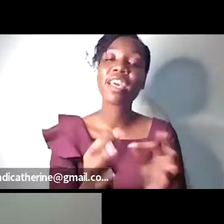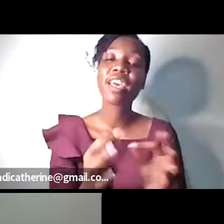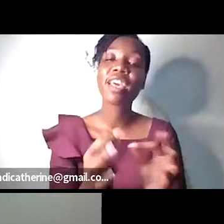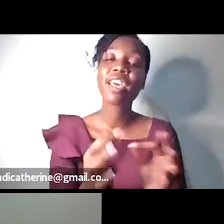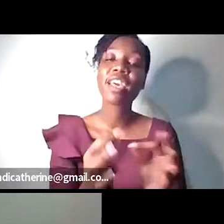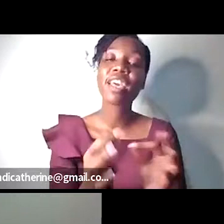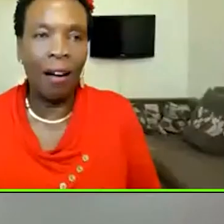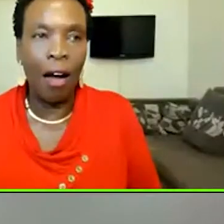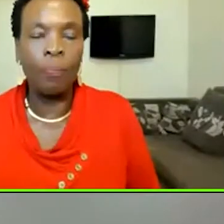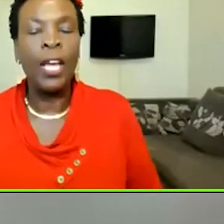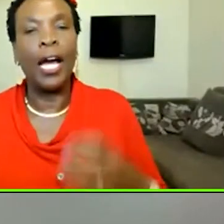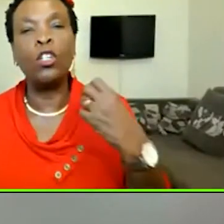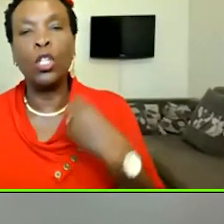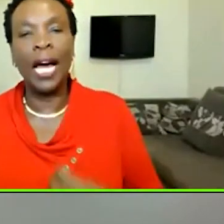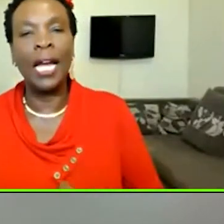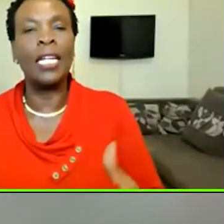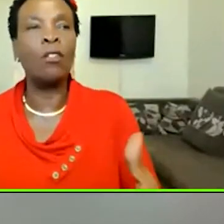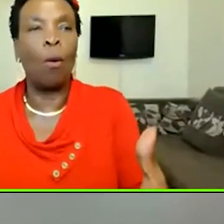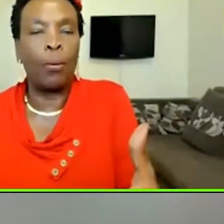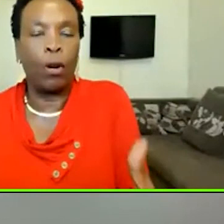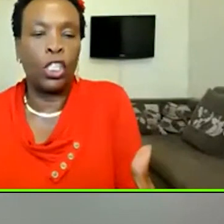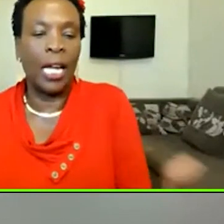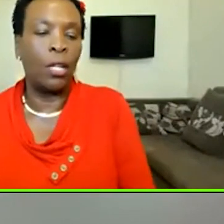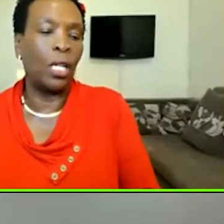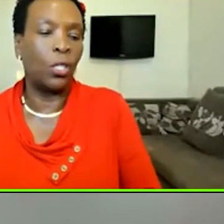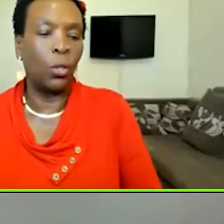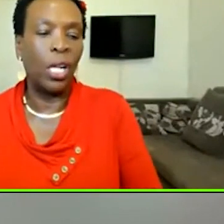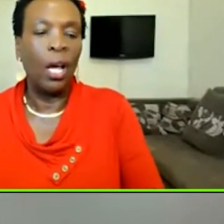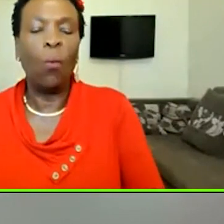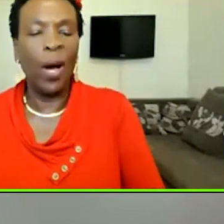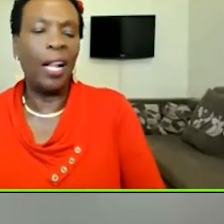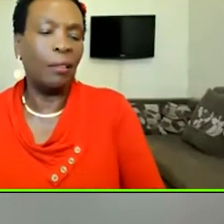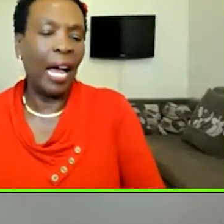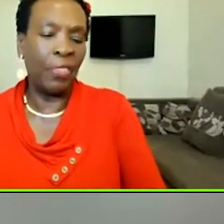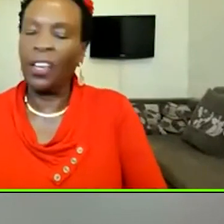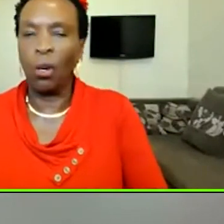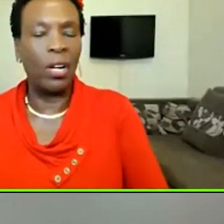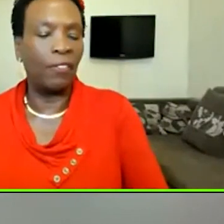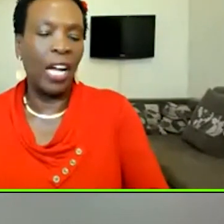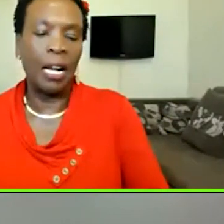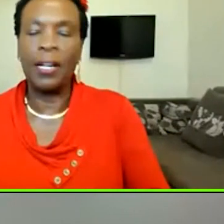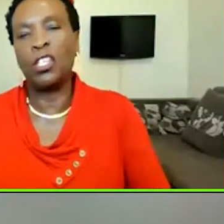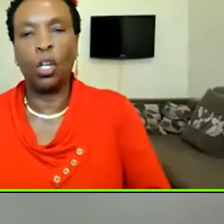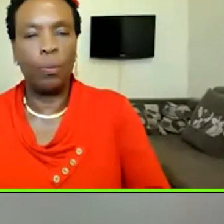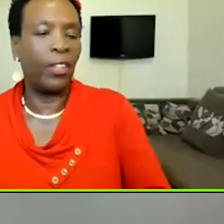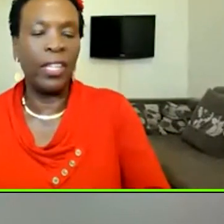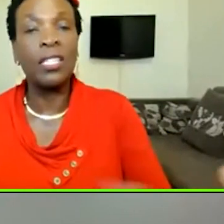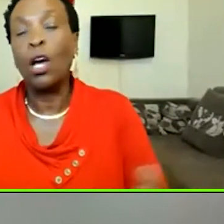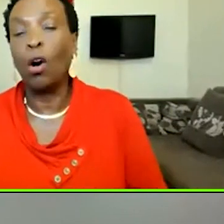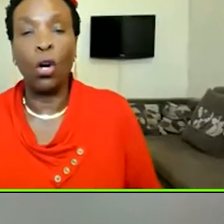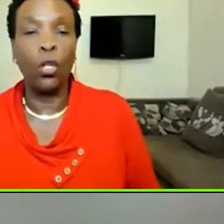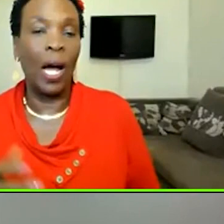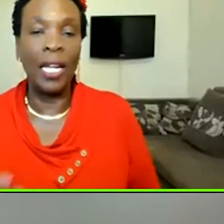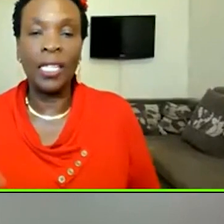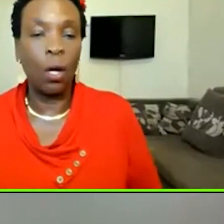And when that doesn't come and you turn in your project and you're told, well, I think you could have done a better job than